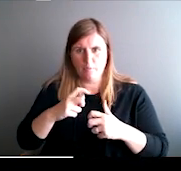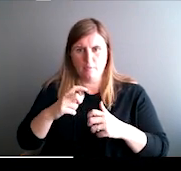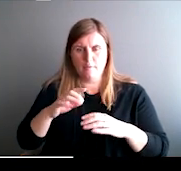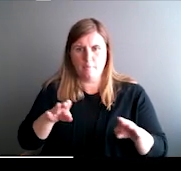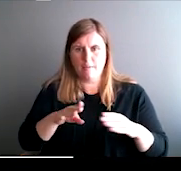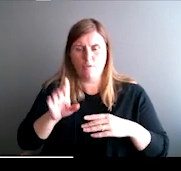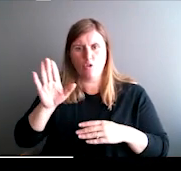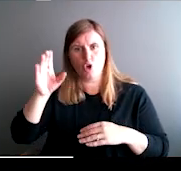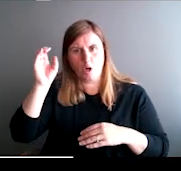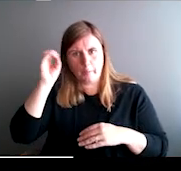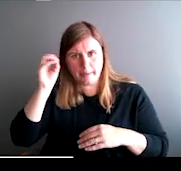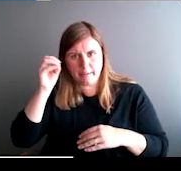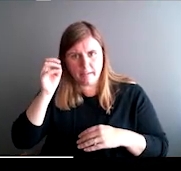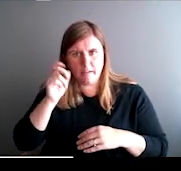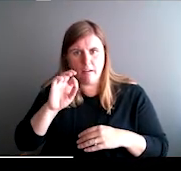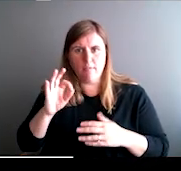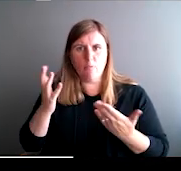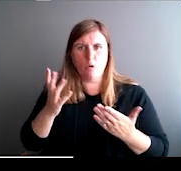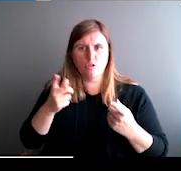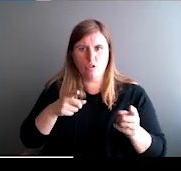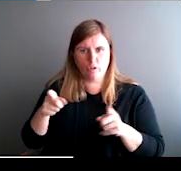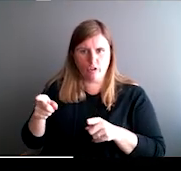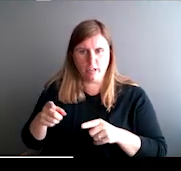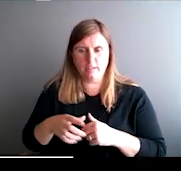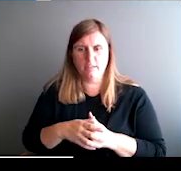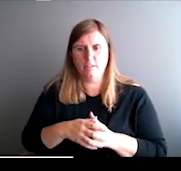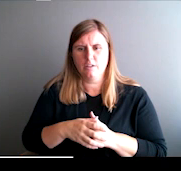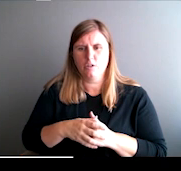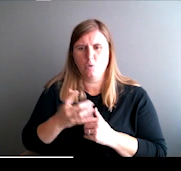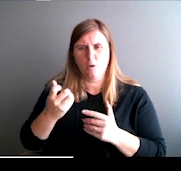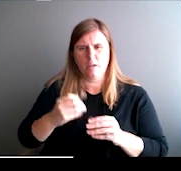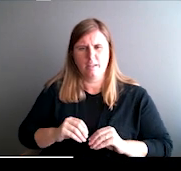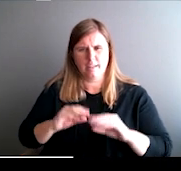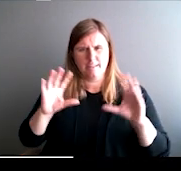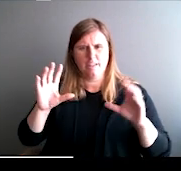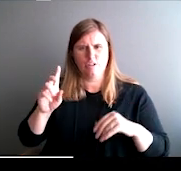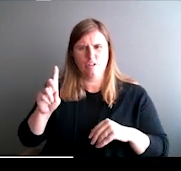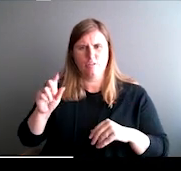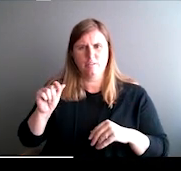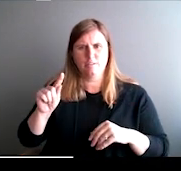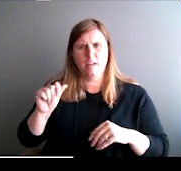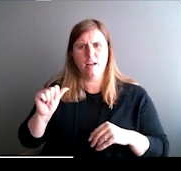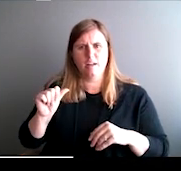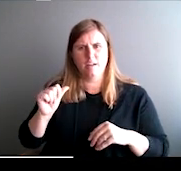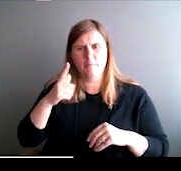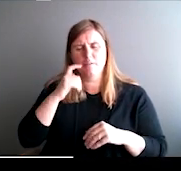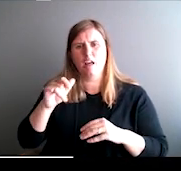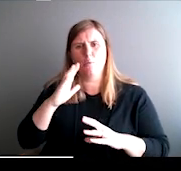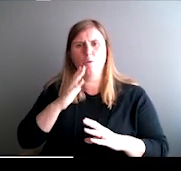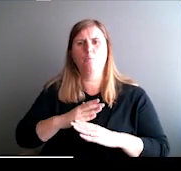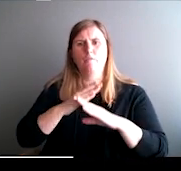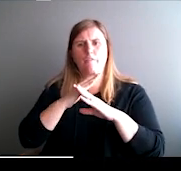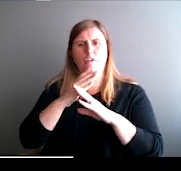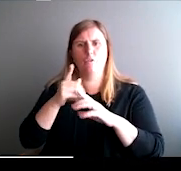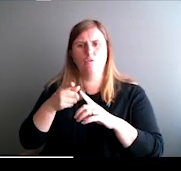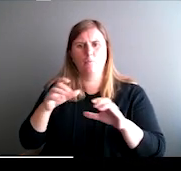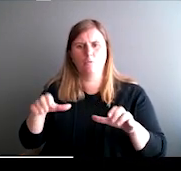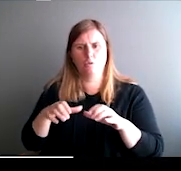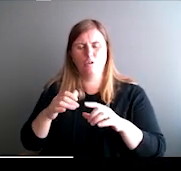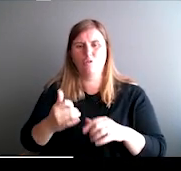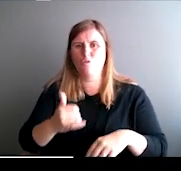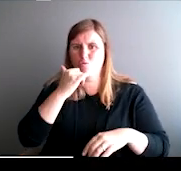their opinion of what is occurring. You want clear data because that's going to prevent you from doing the